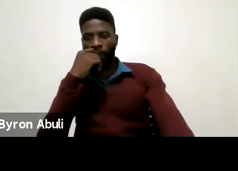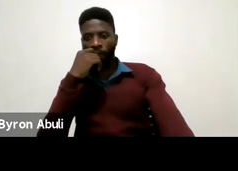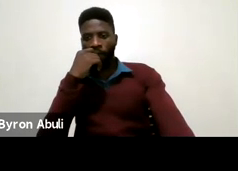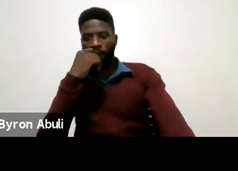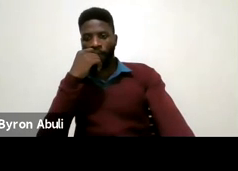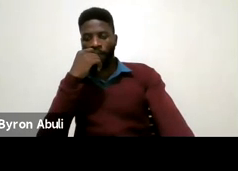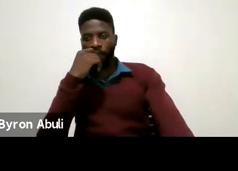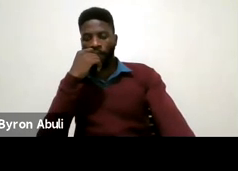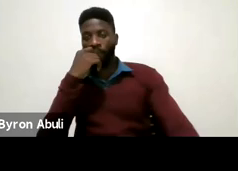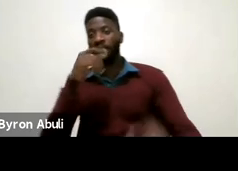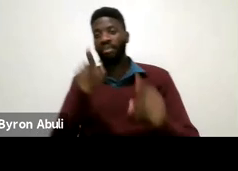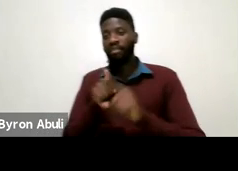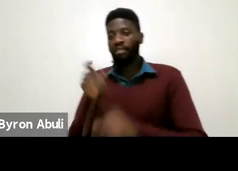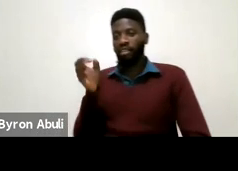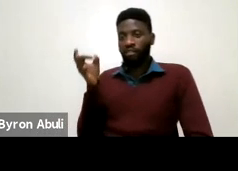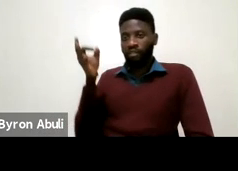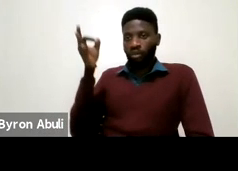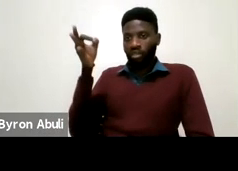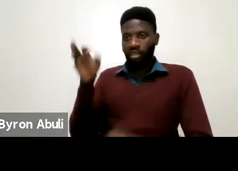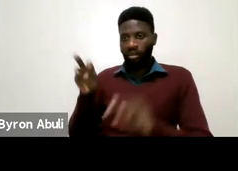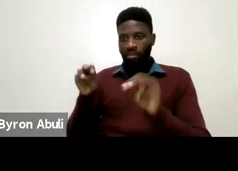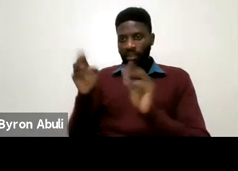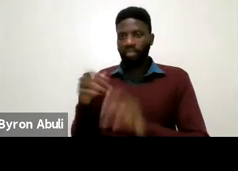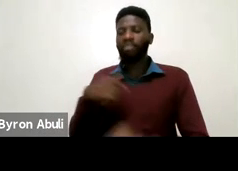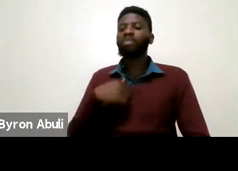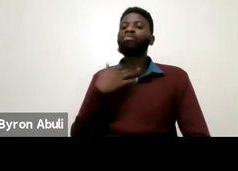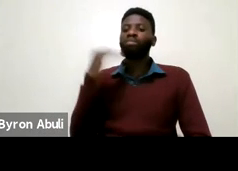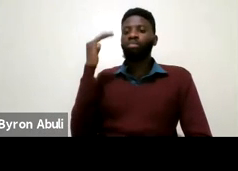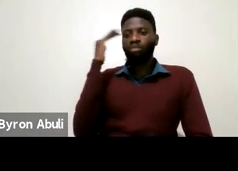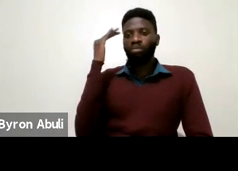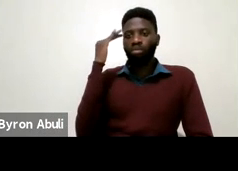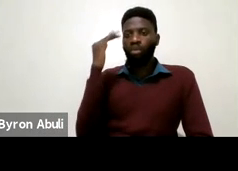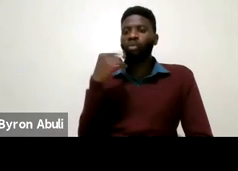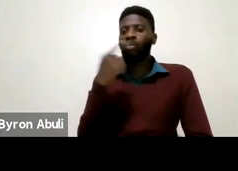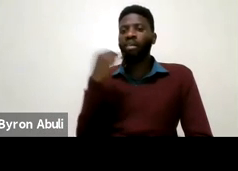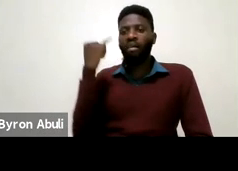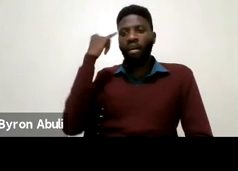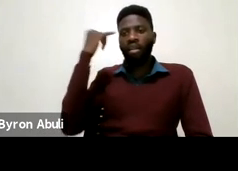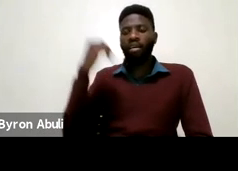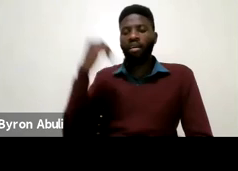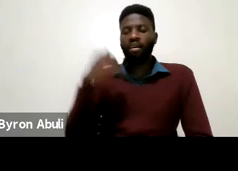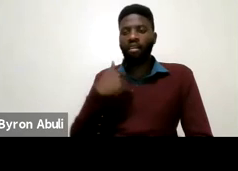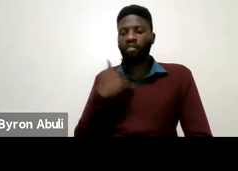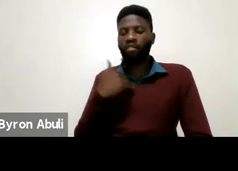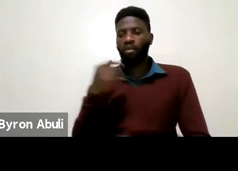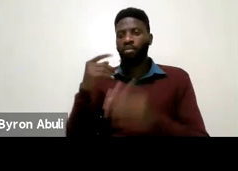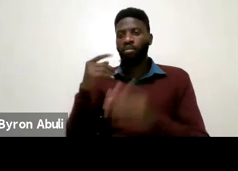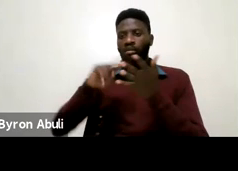As future managers and project managers, I really want to know what is who has an idea what the project management triangle is?